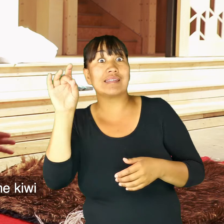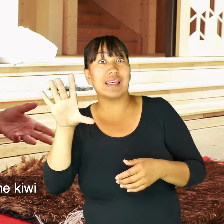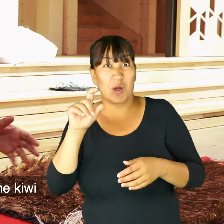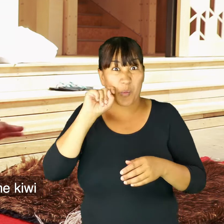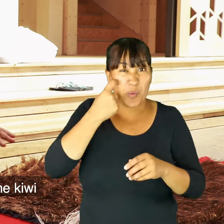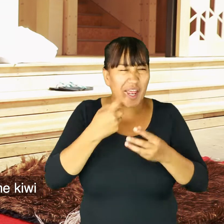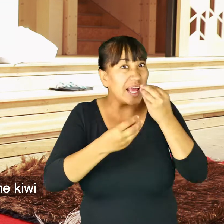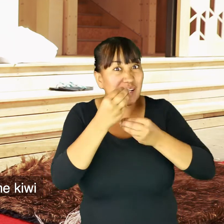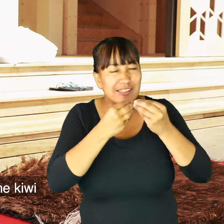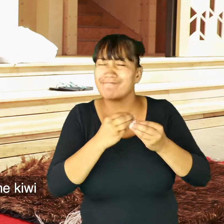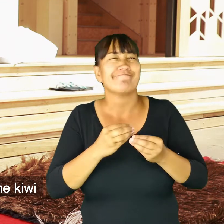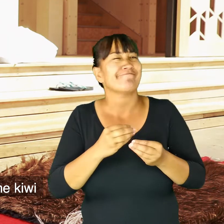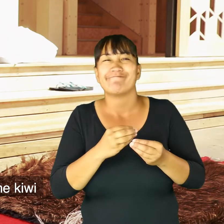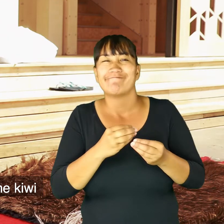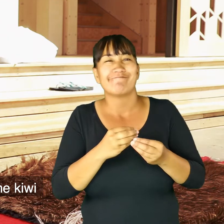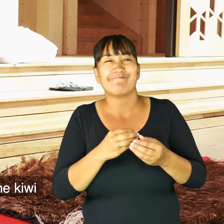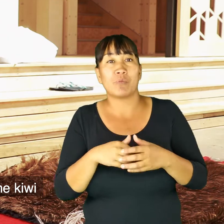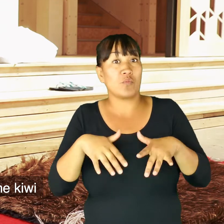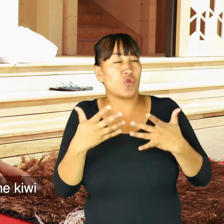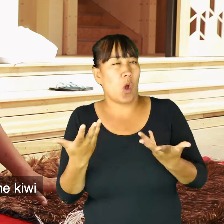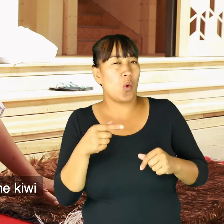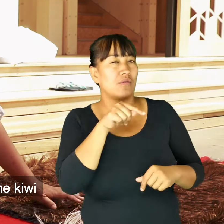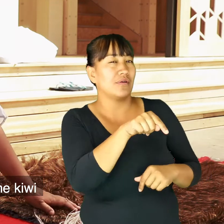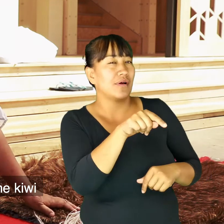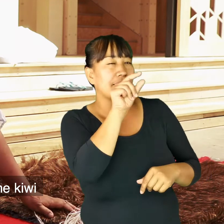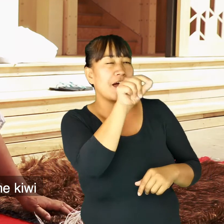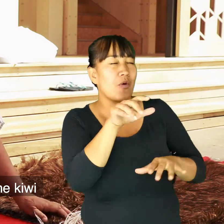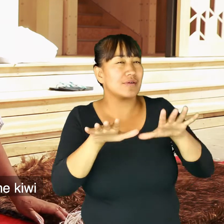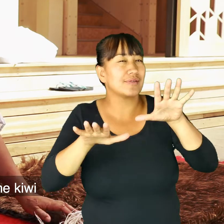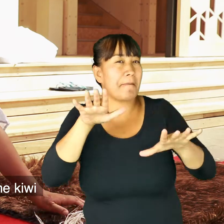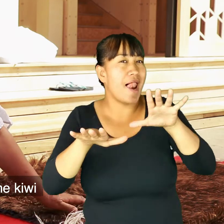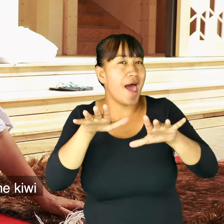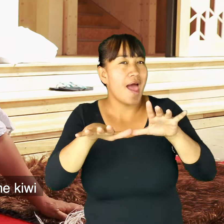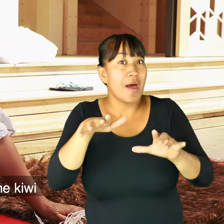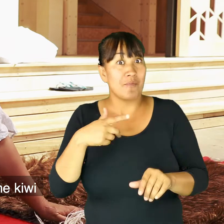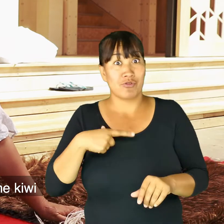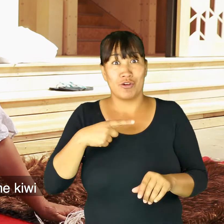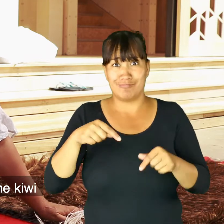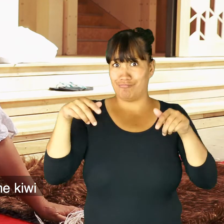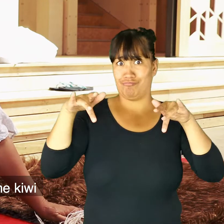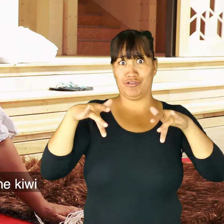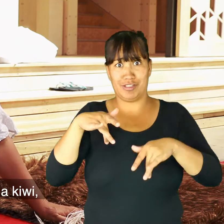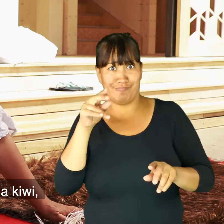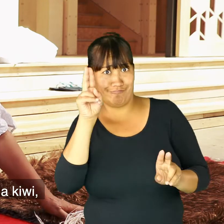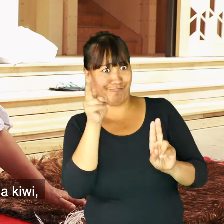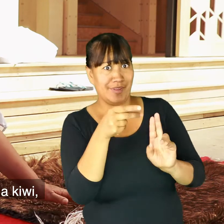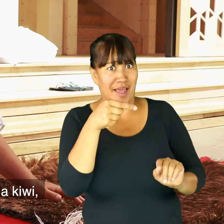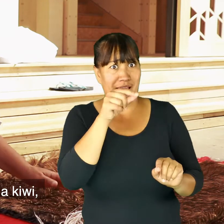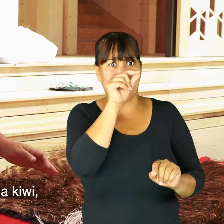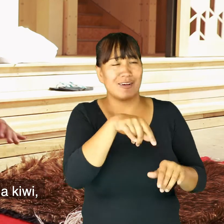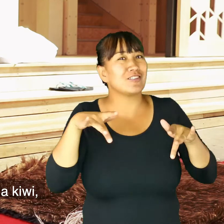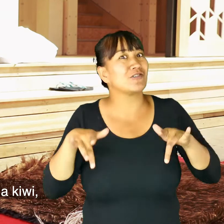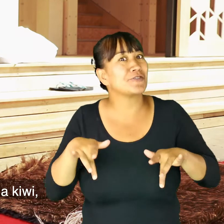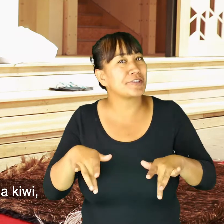piglet, when it grows up. So I think the Kiwi would be a little bit like that, because I've